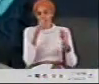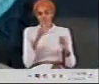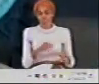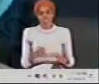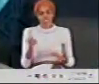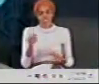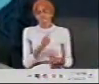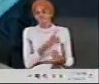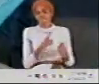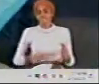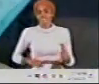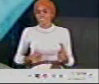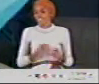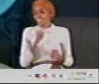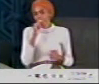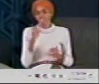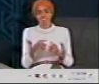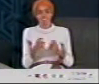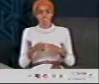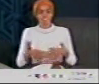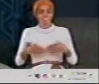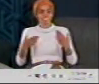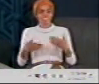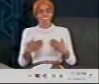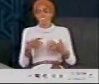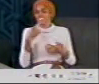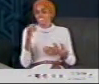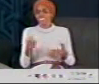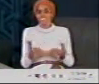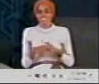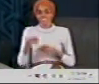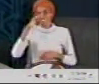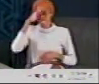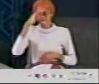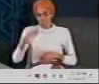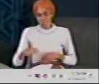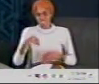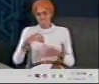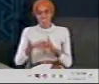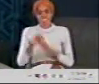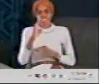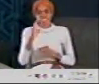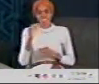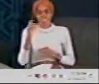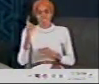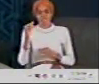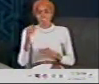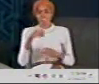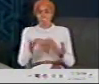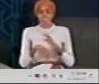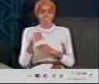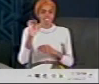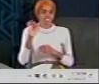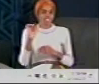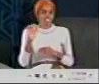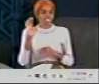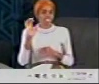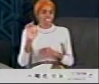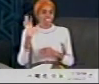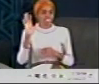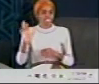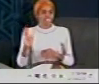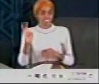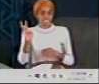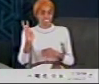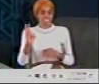excited as a boy in a burden in 1986 the lord used daddy